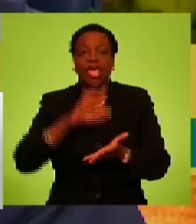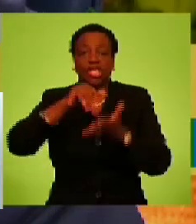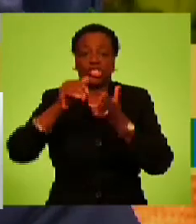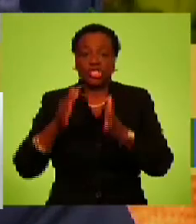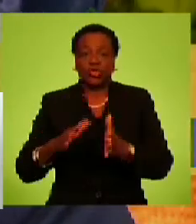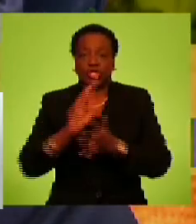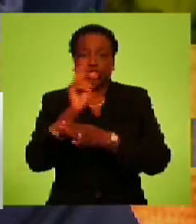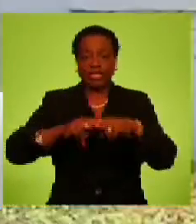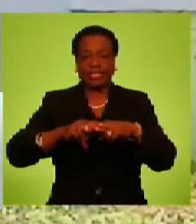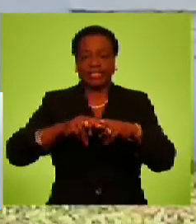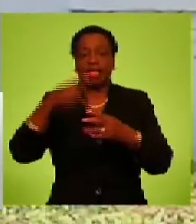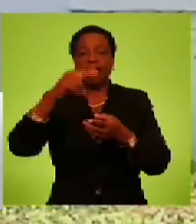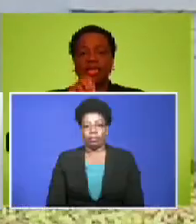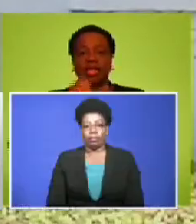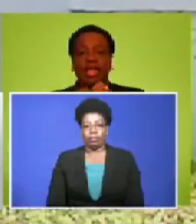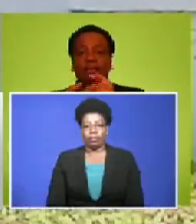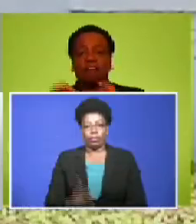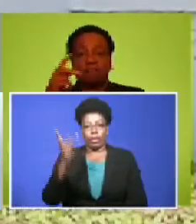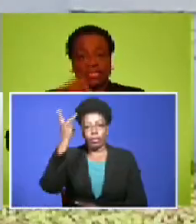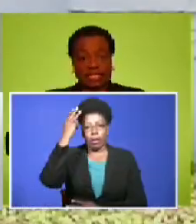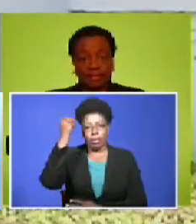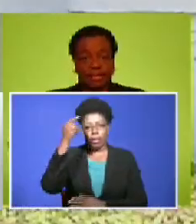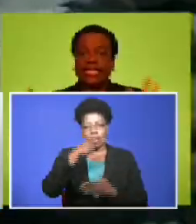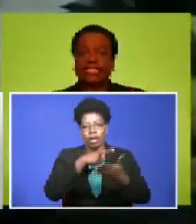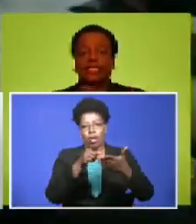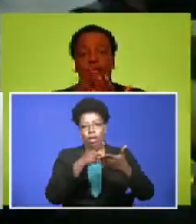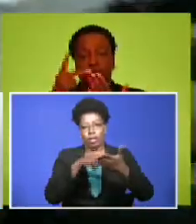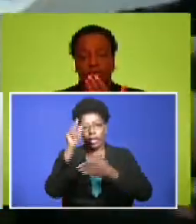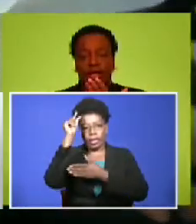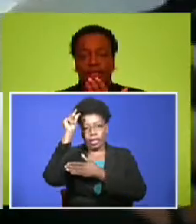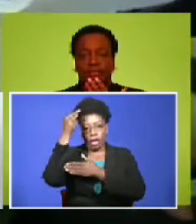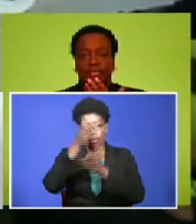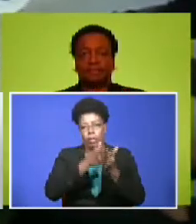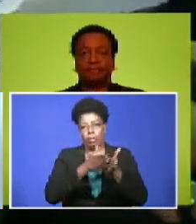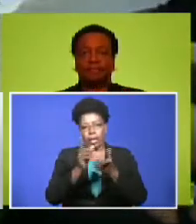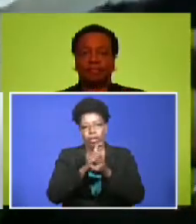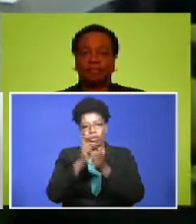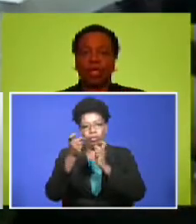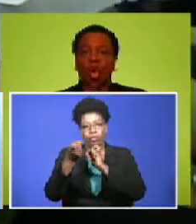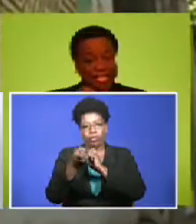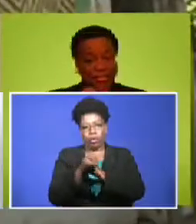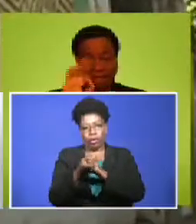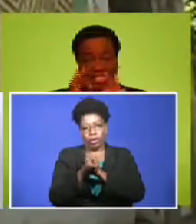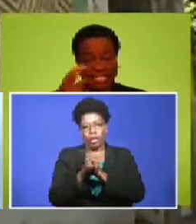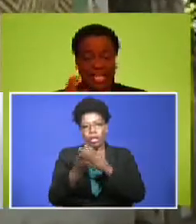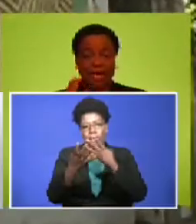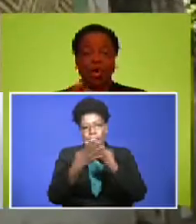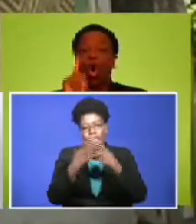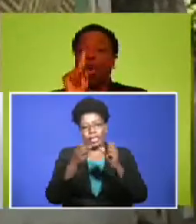management system. The Prime Minister also outlined the government's strategy to reform the correctional system